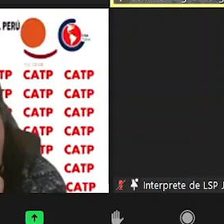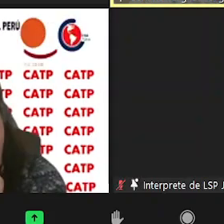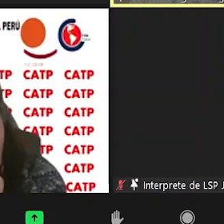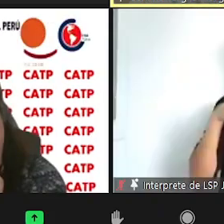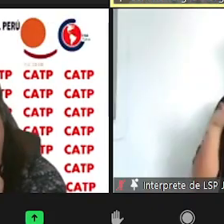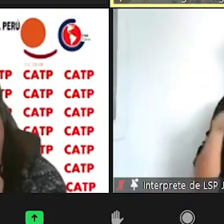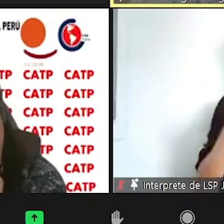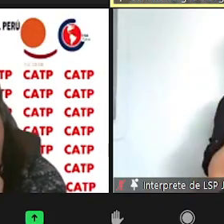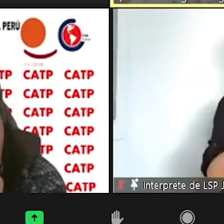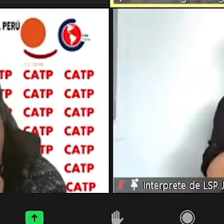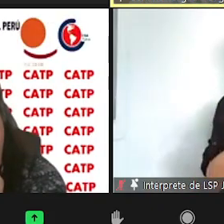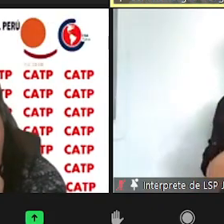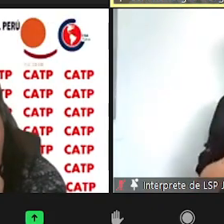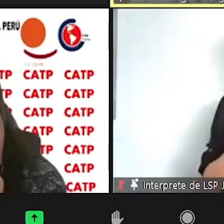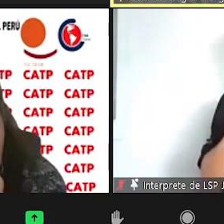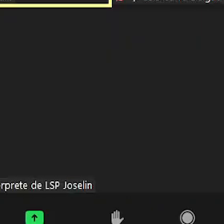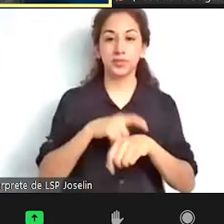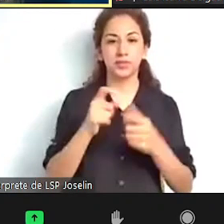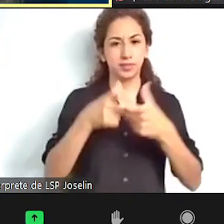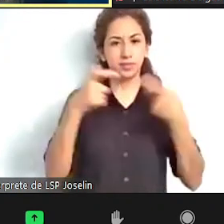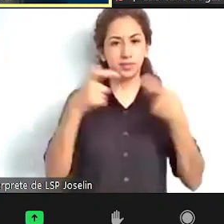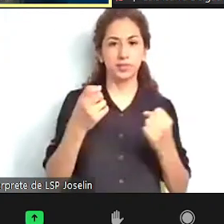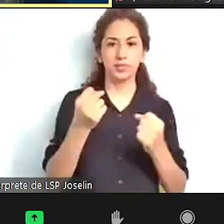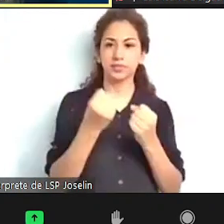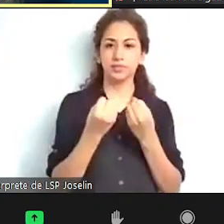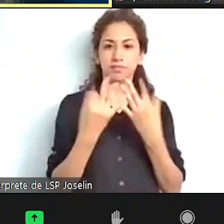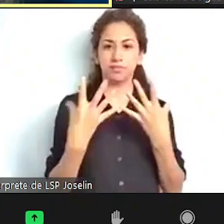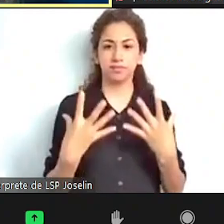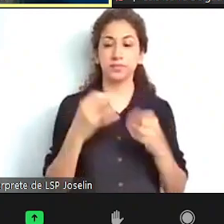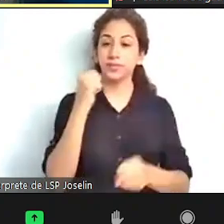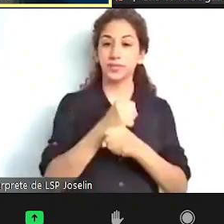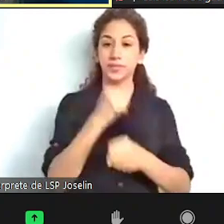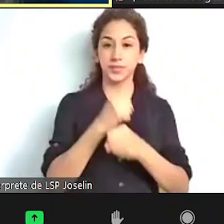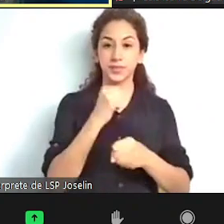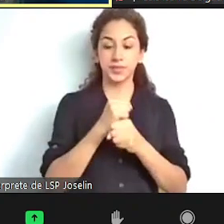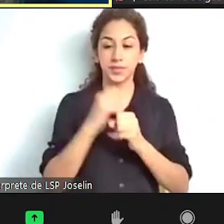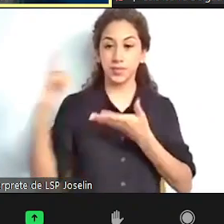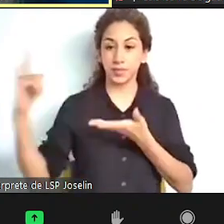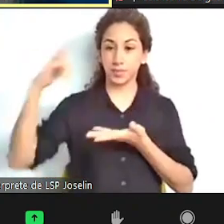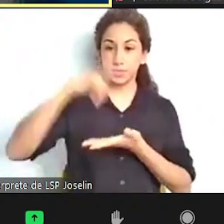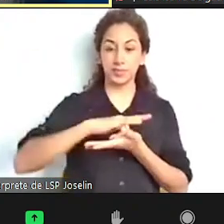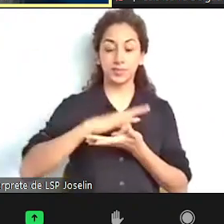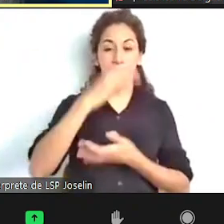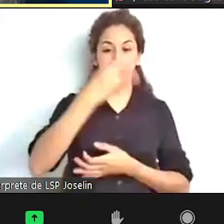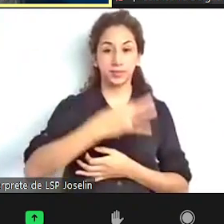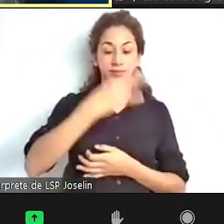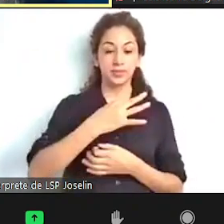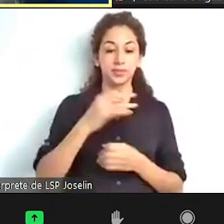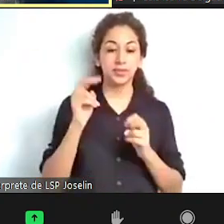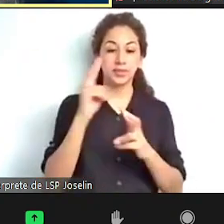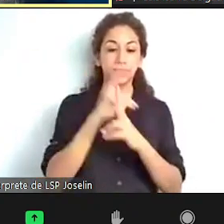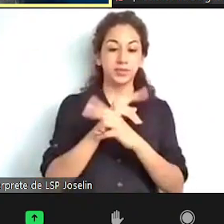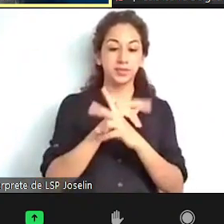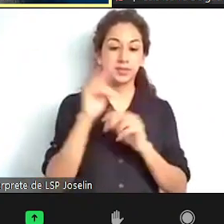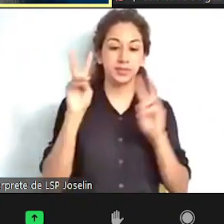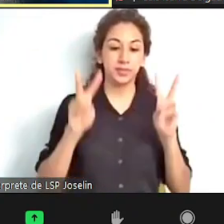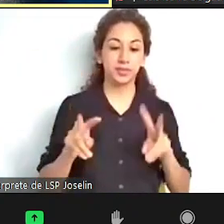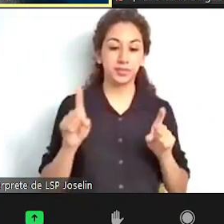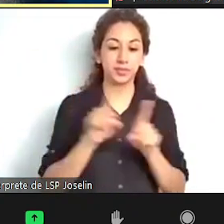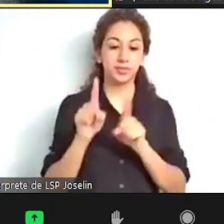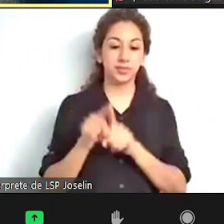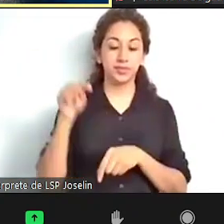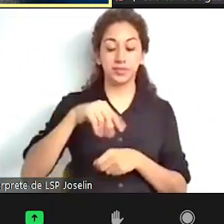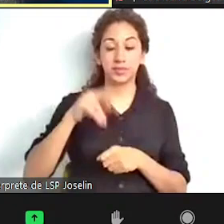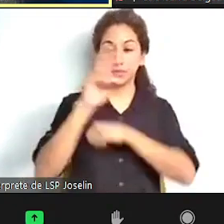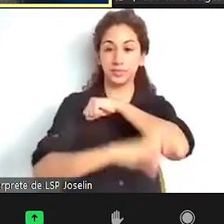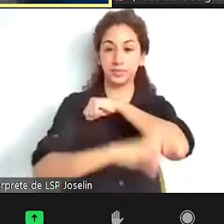number of migrant workers in particular coming from venezuela into the country and it has become really an